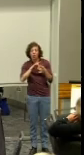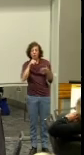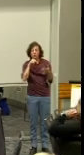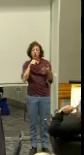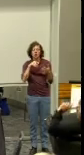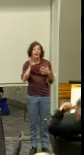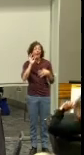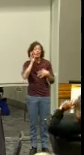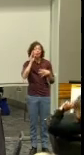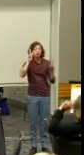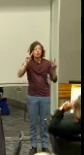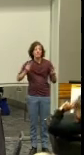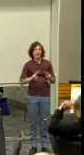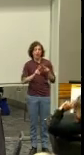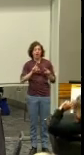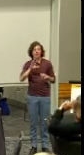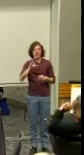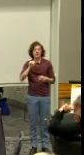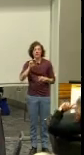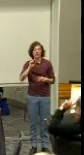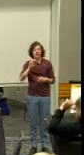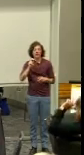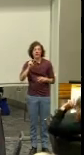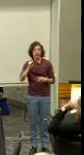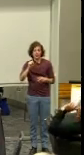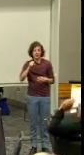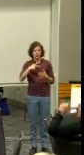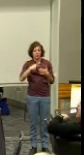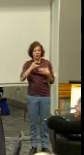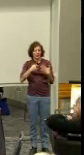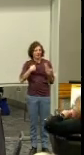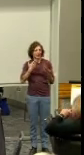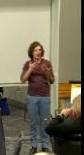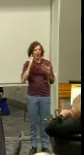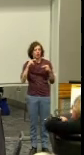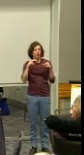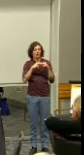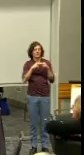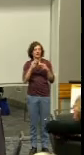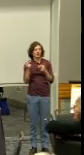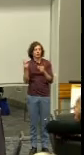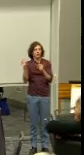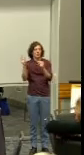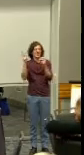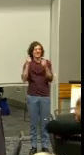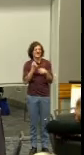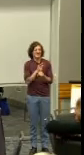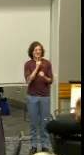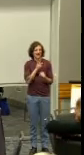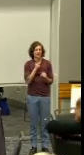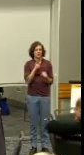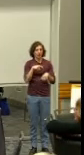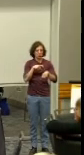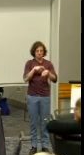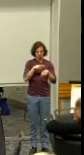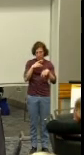Commons project. And I'll probably go kind of quick through some of the slides to make sure we also have enough time for more questions at the